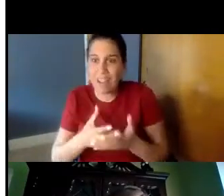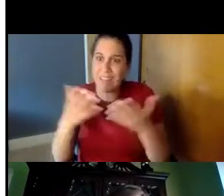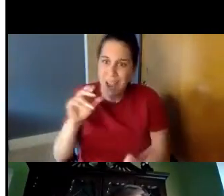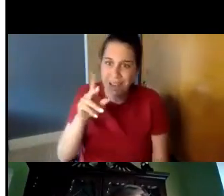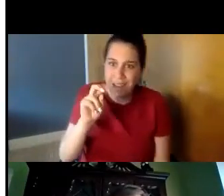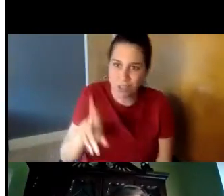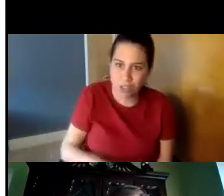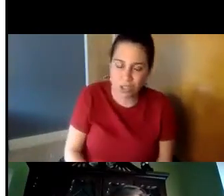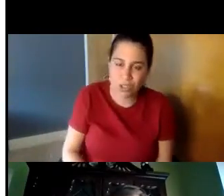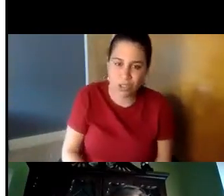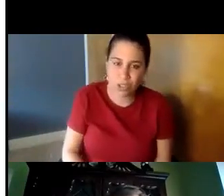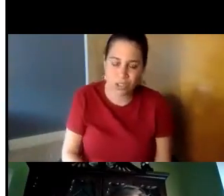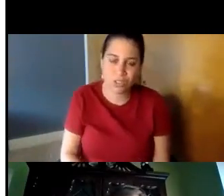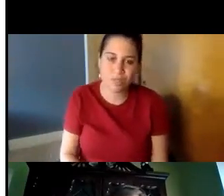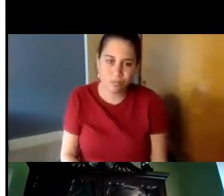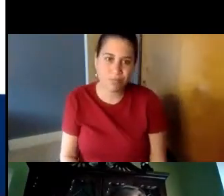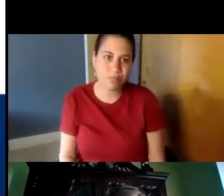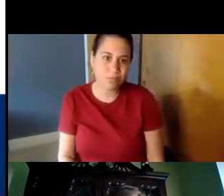cancer.